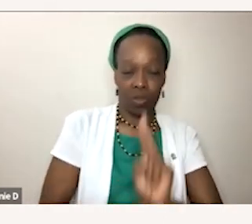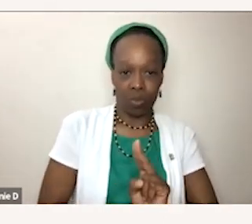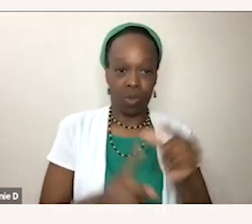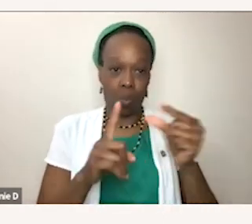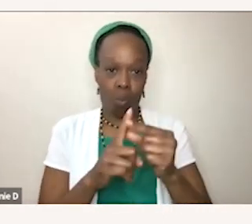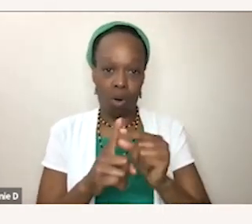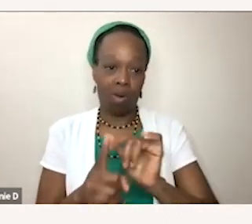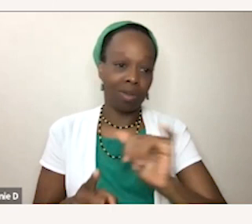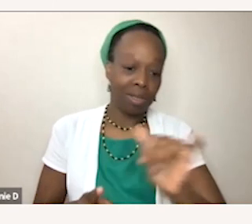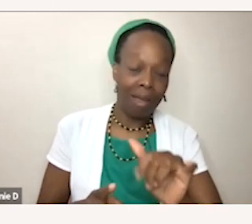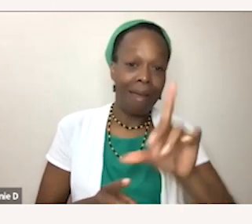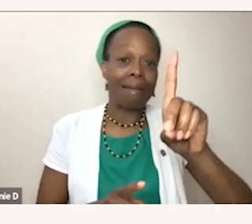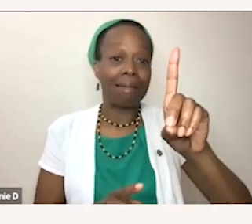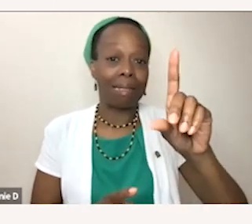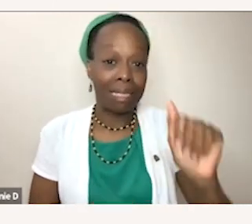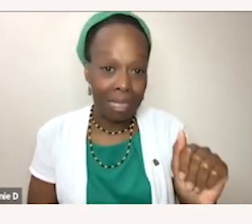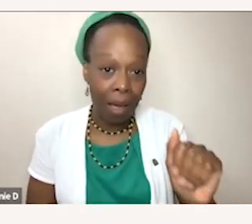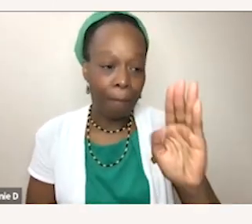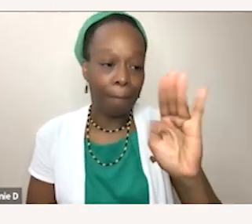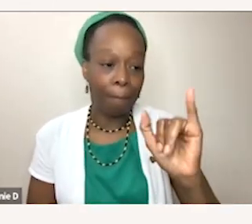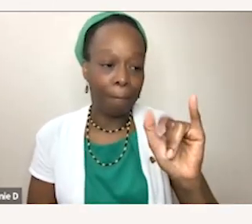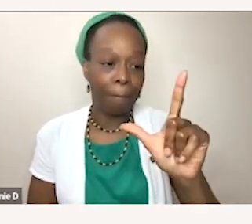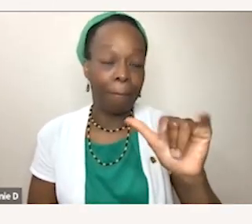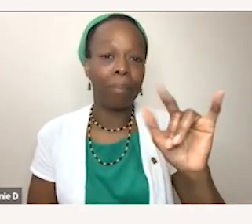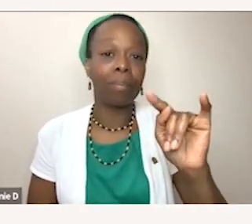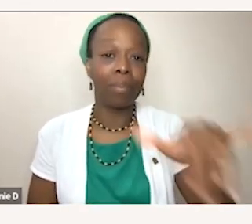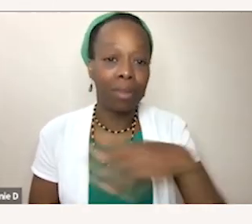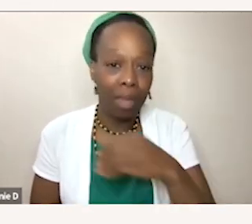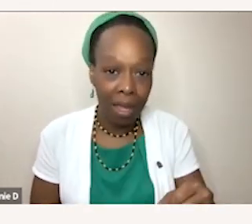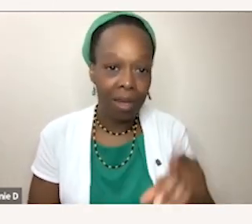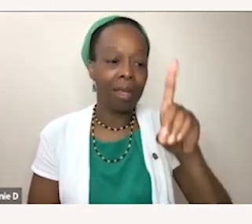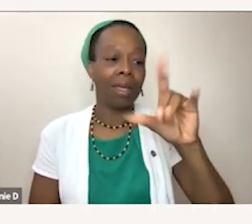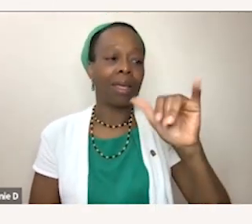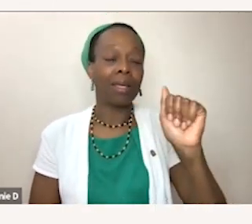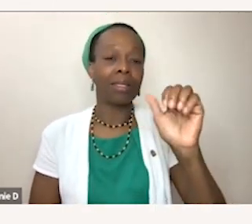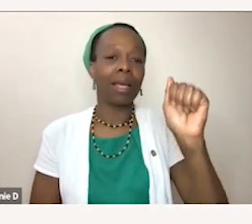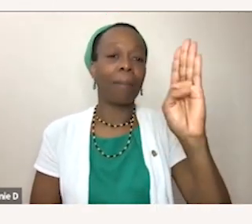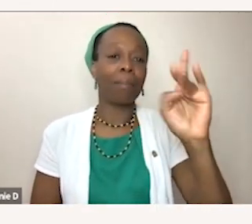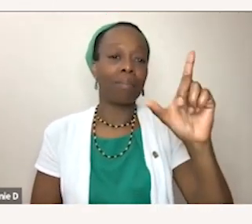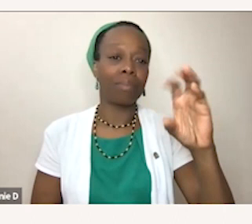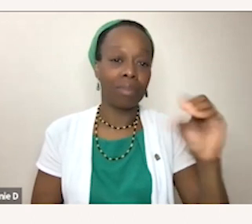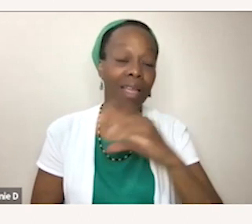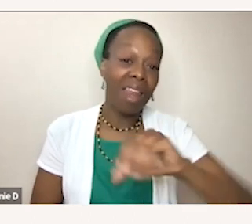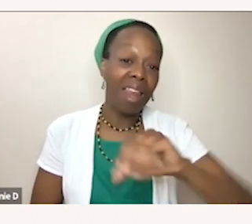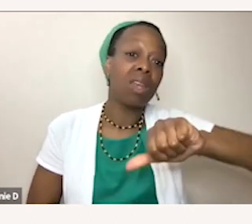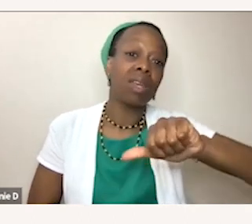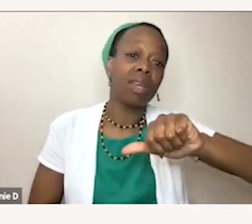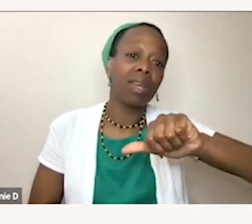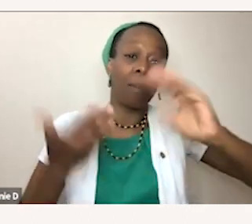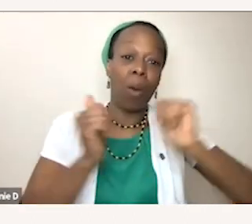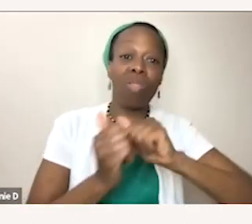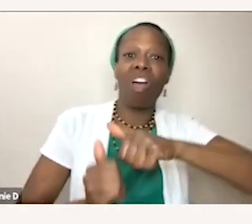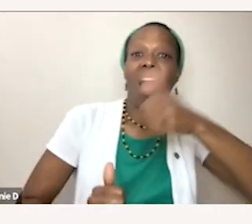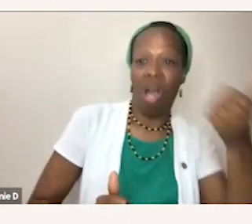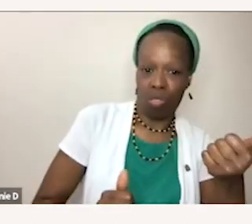like disability and disabled and person with a disability as opposed to other euphemisms. So I'll let